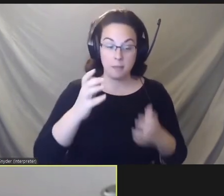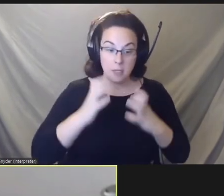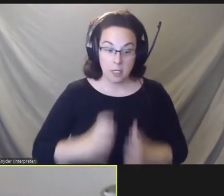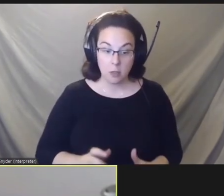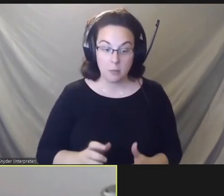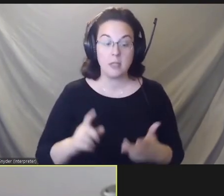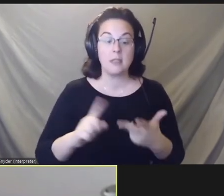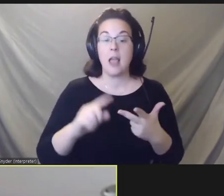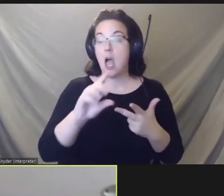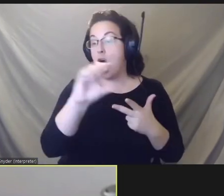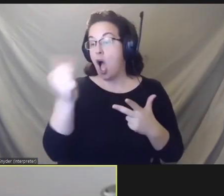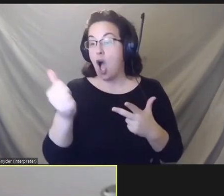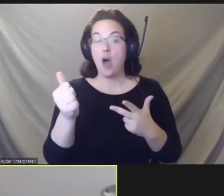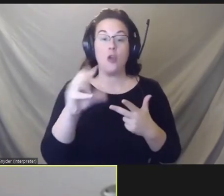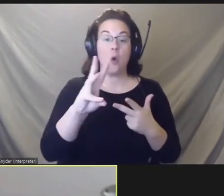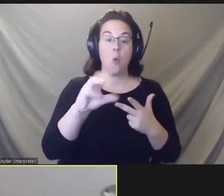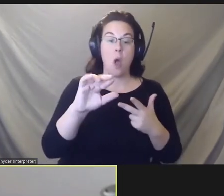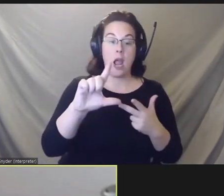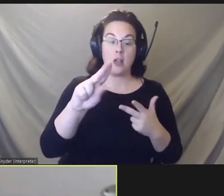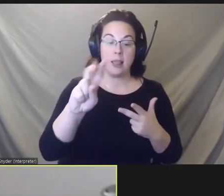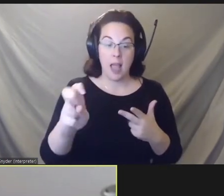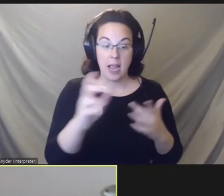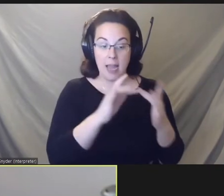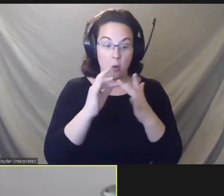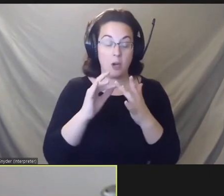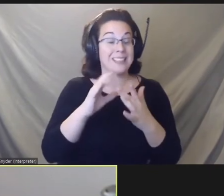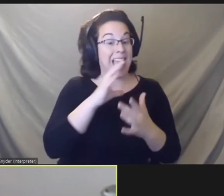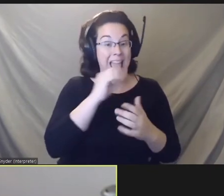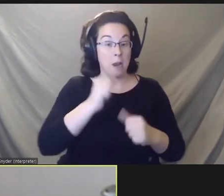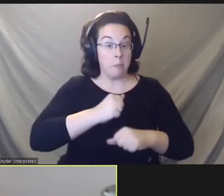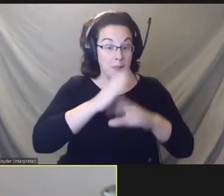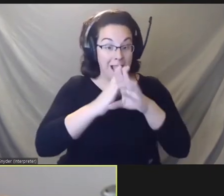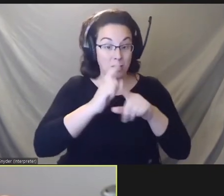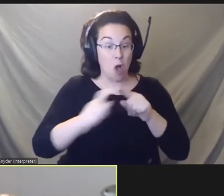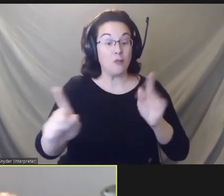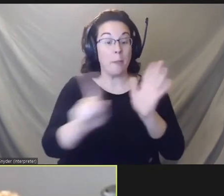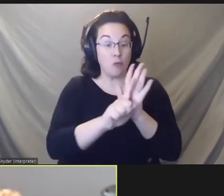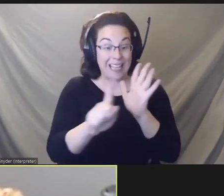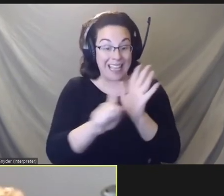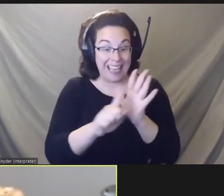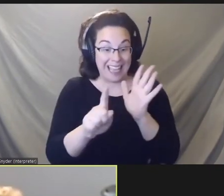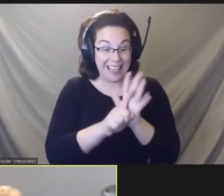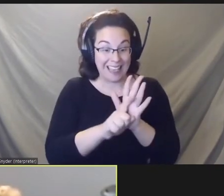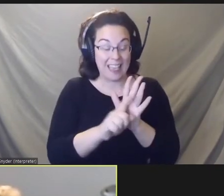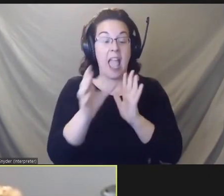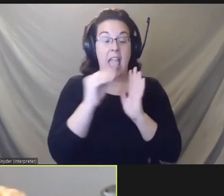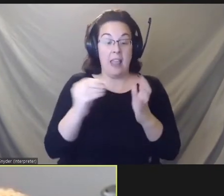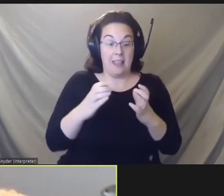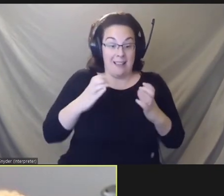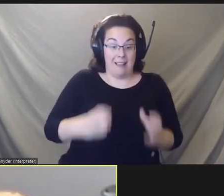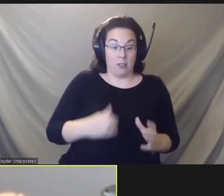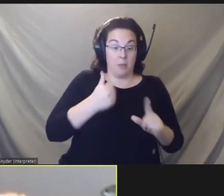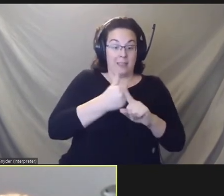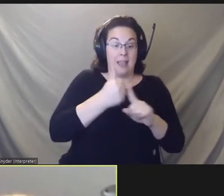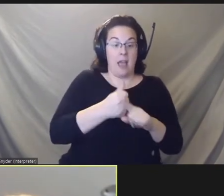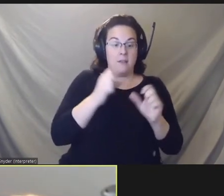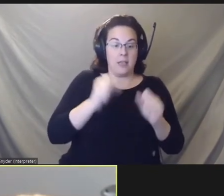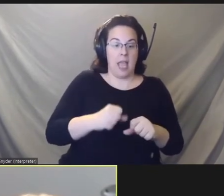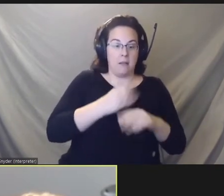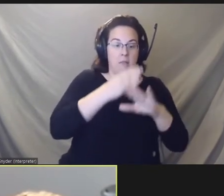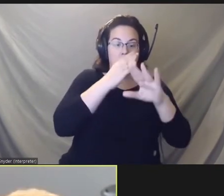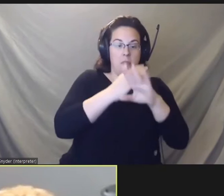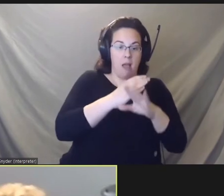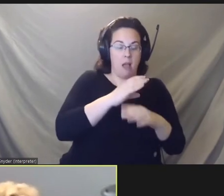wireline networks and automatically blocks robocalls from ringing while allowing customers to blacklist those names and numbers they want